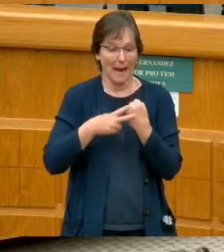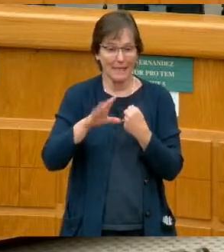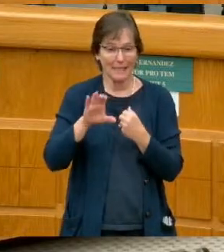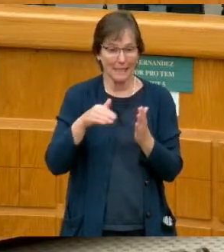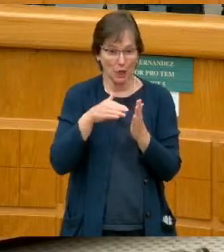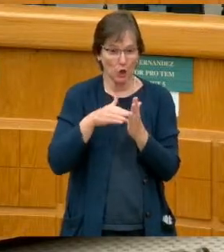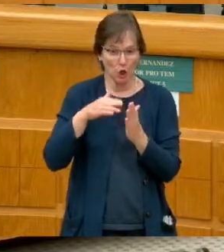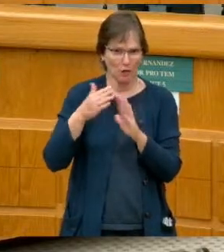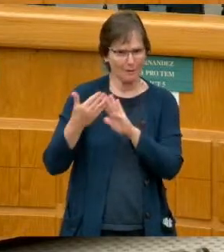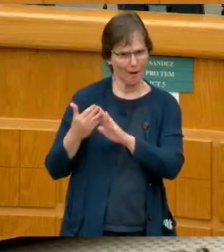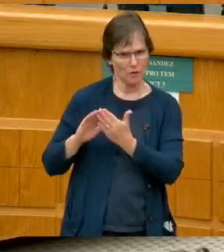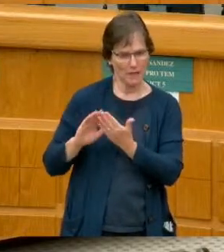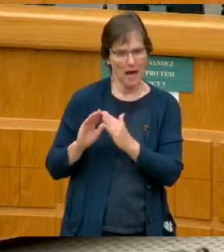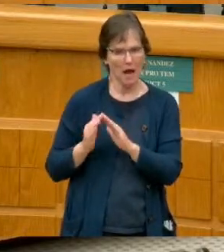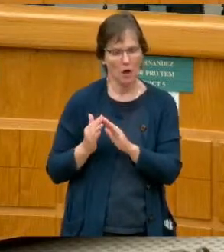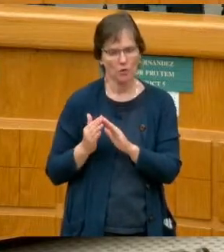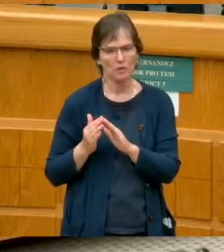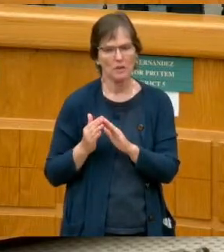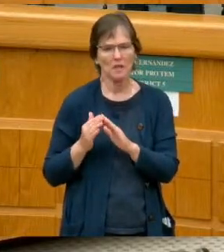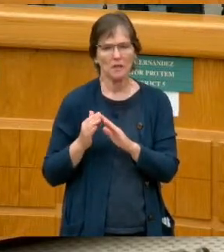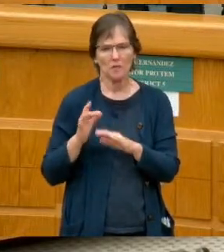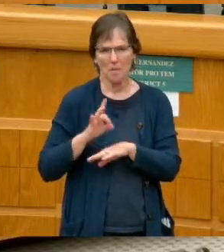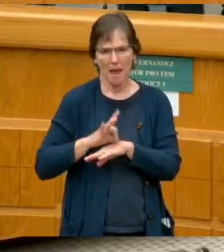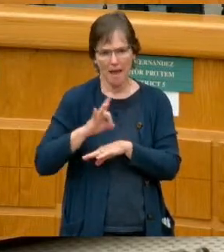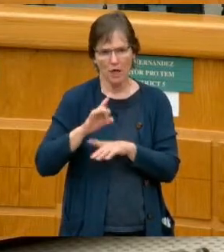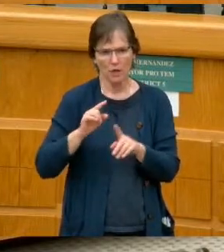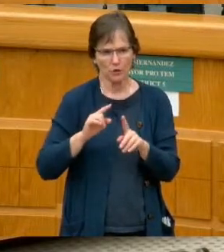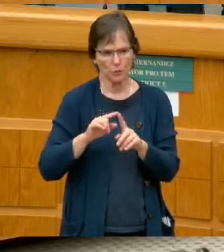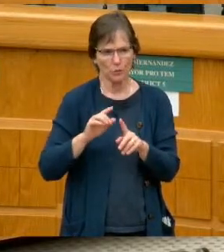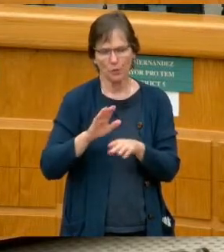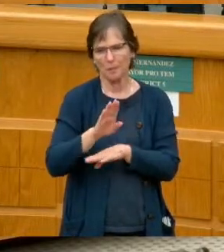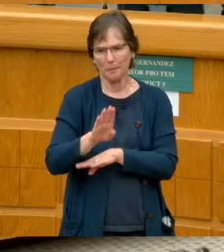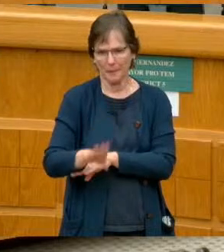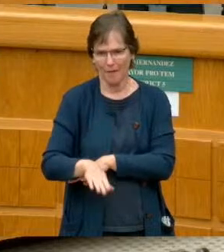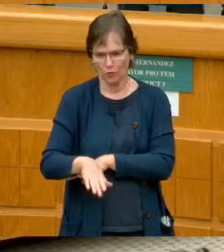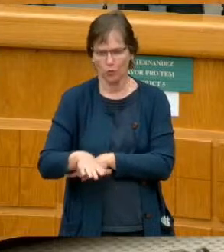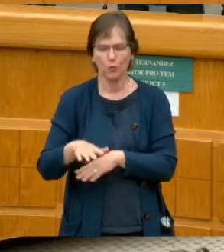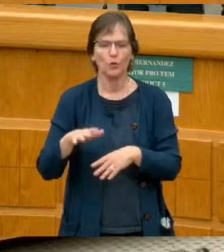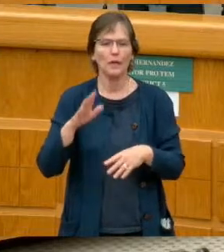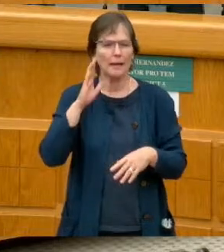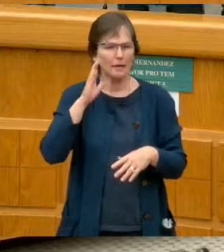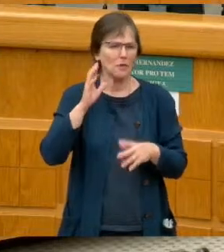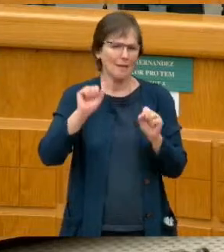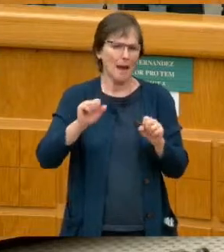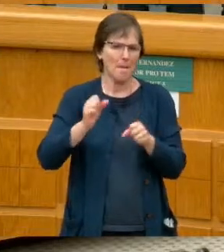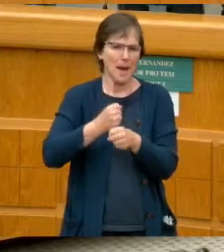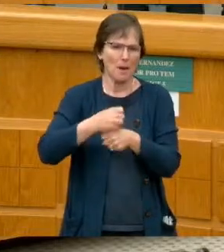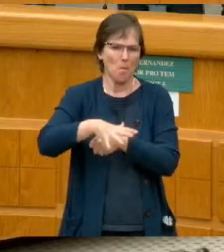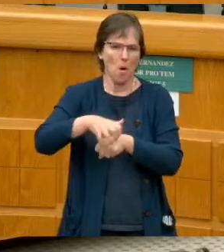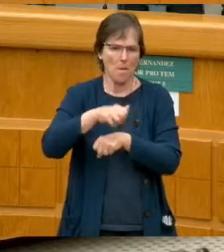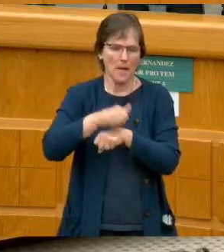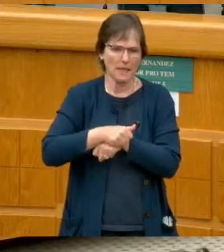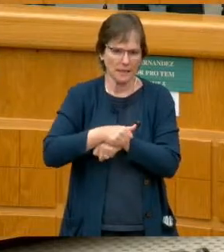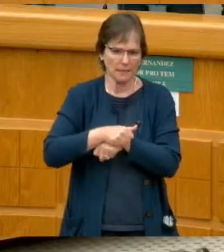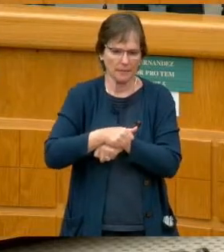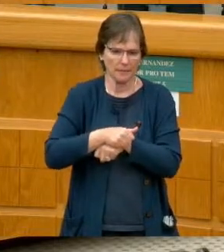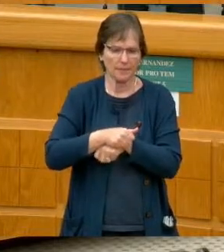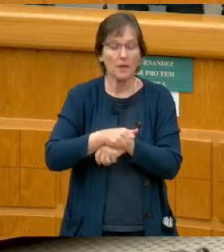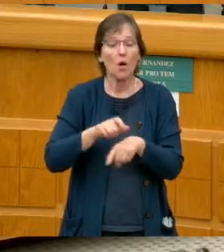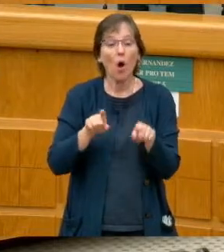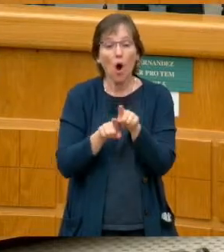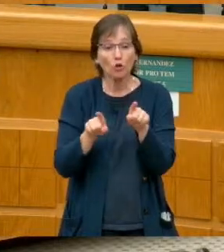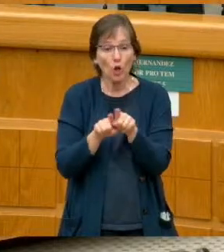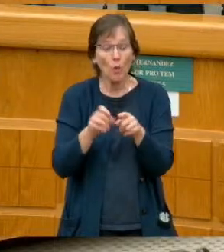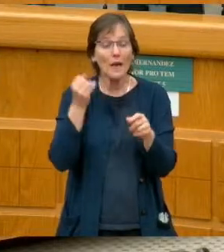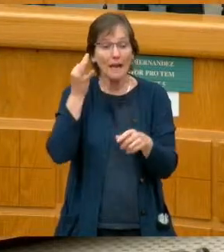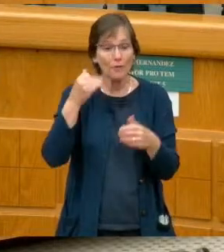you are COVID-19 positive and you need medical help or advice to manage your health, there is an outpatient COVID-19 clinic where you